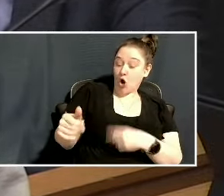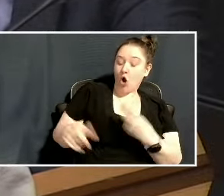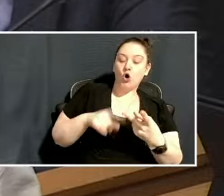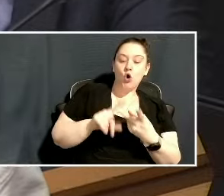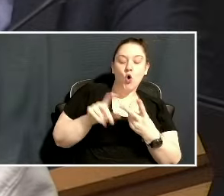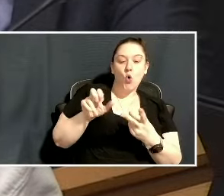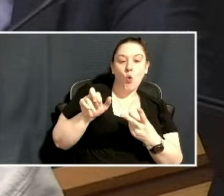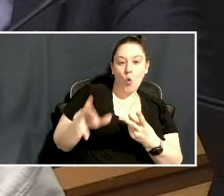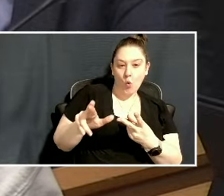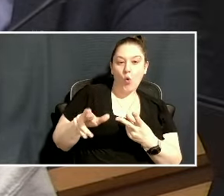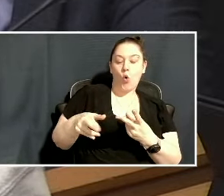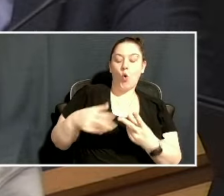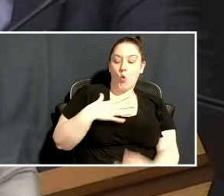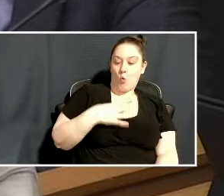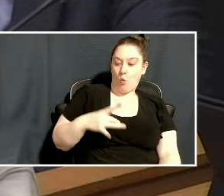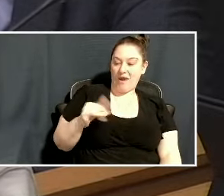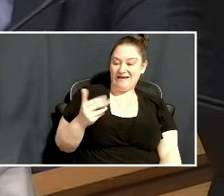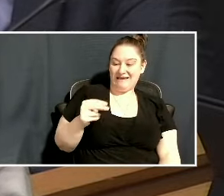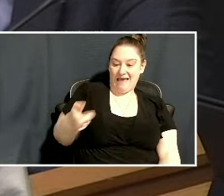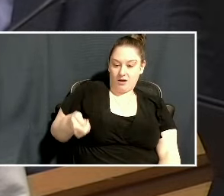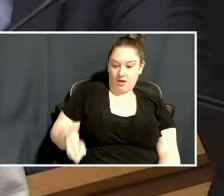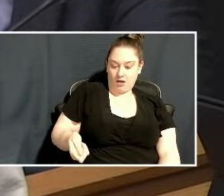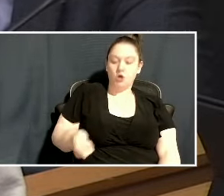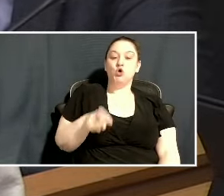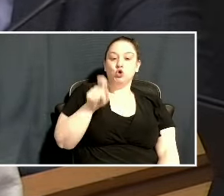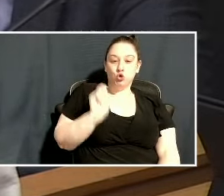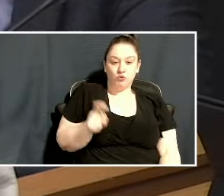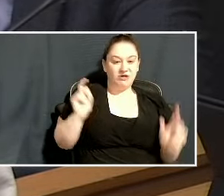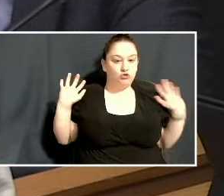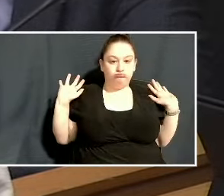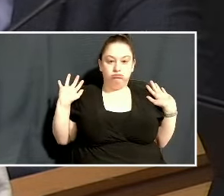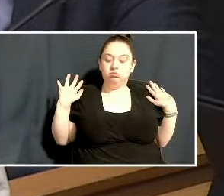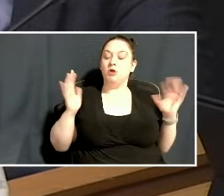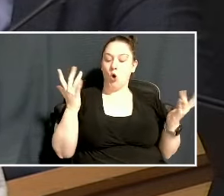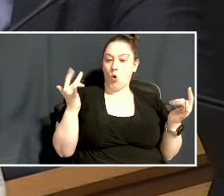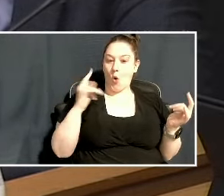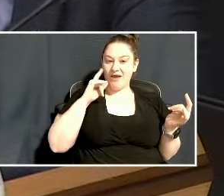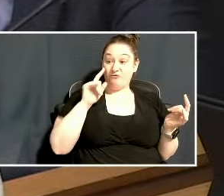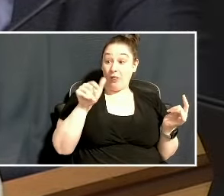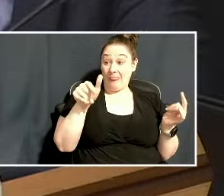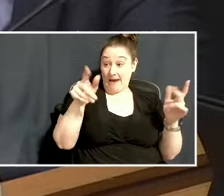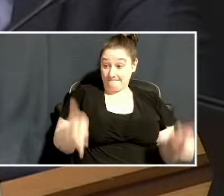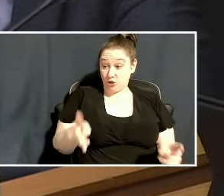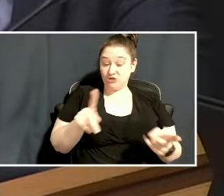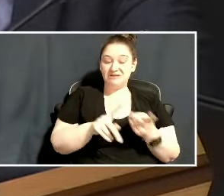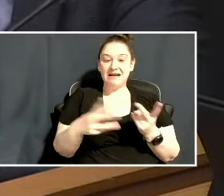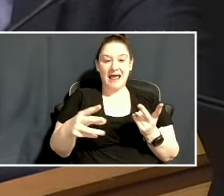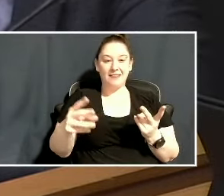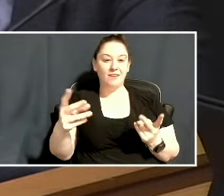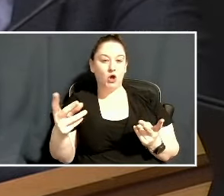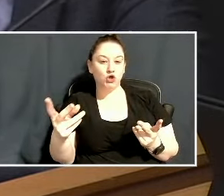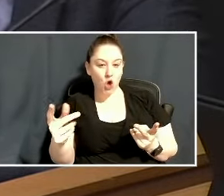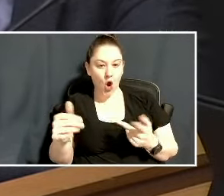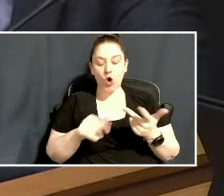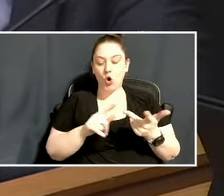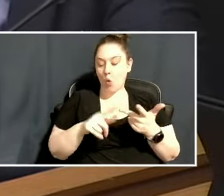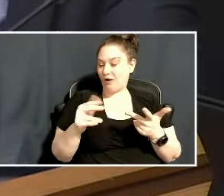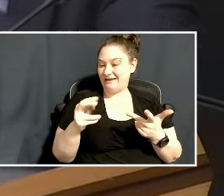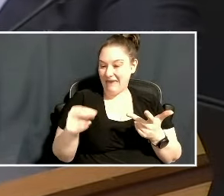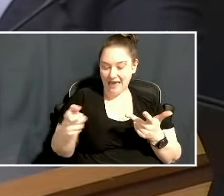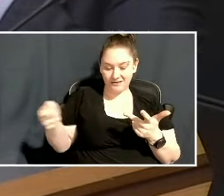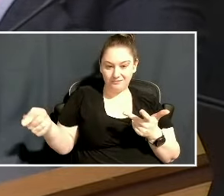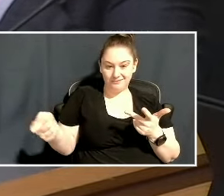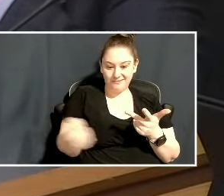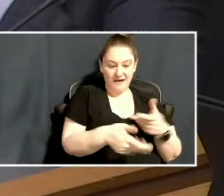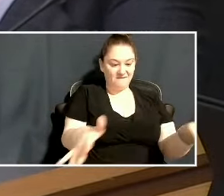deafblind. And you need to wait until that pedestrian and their dog or their cane are completely out of the roadway before you